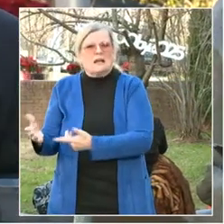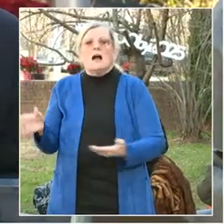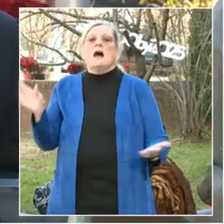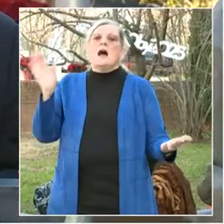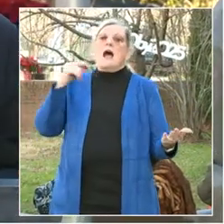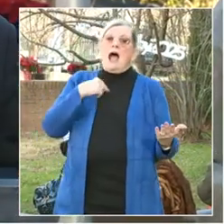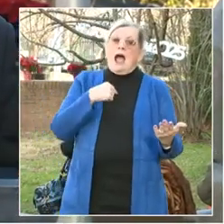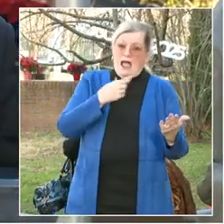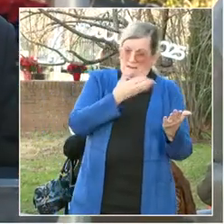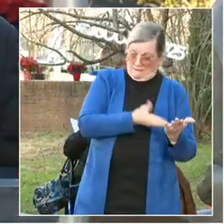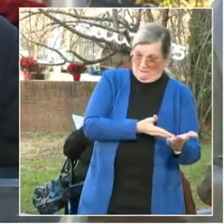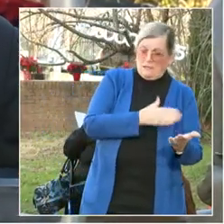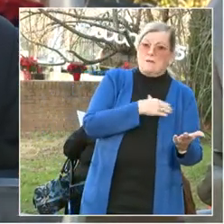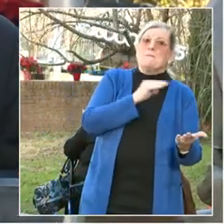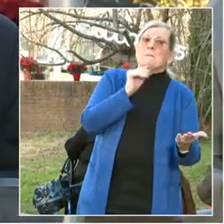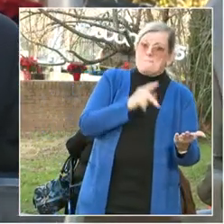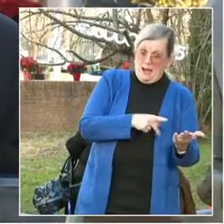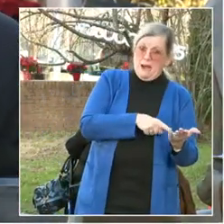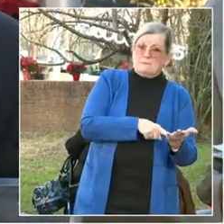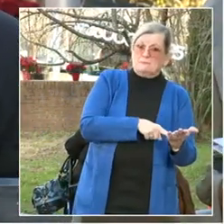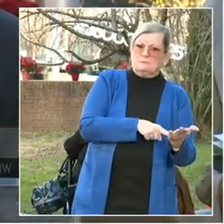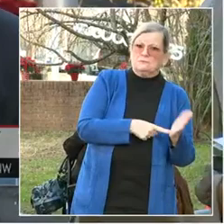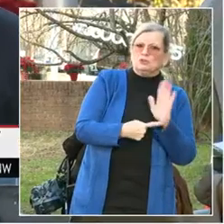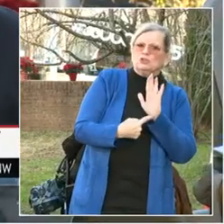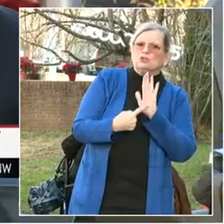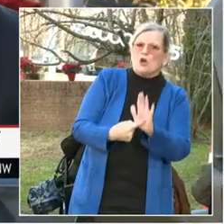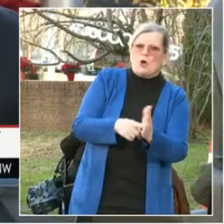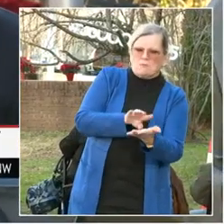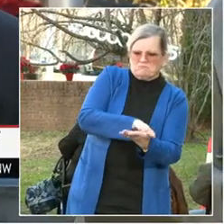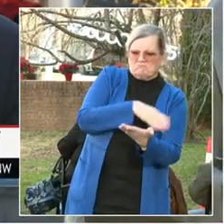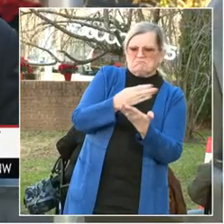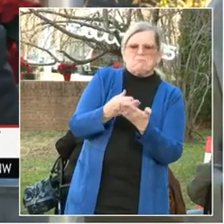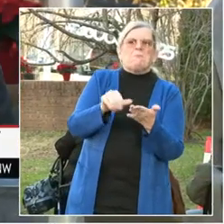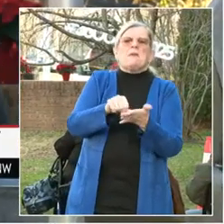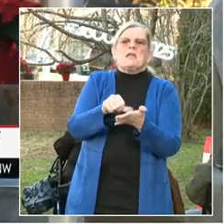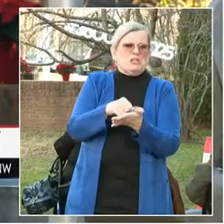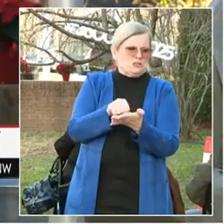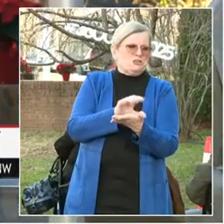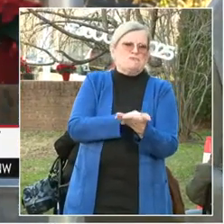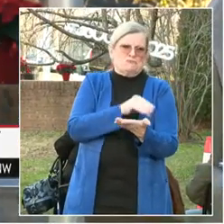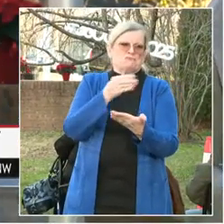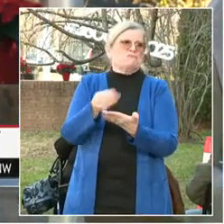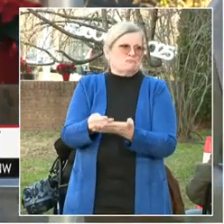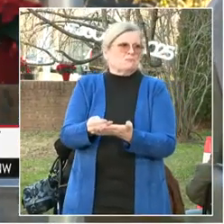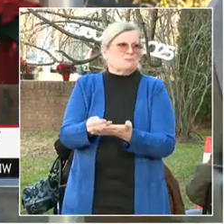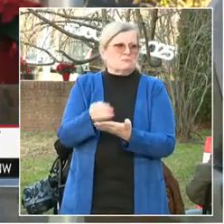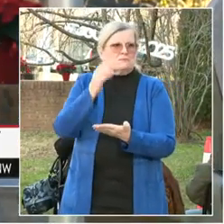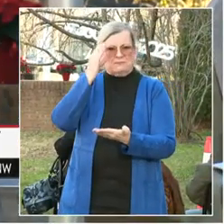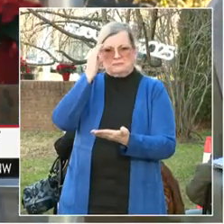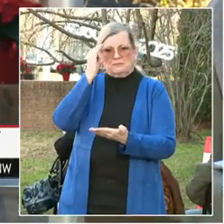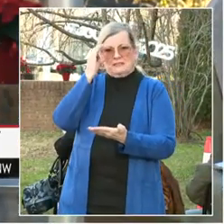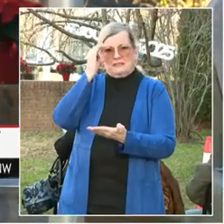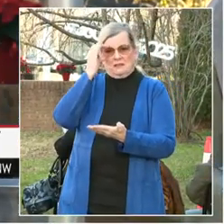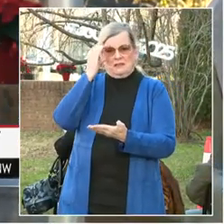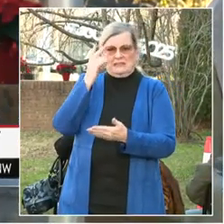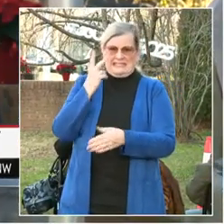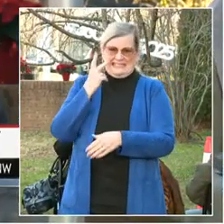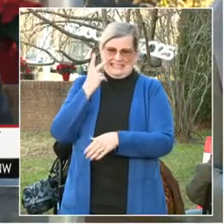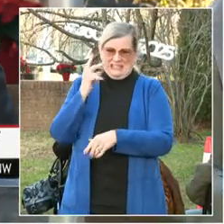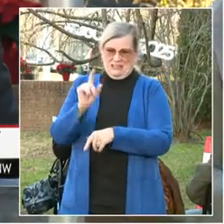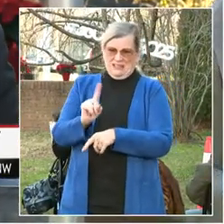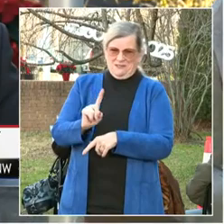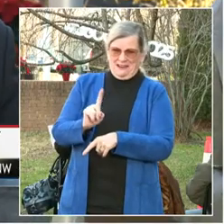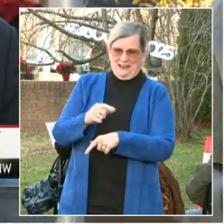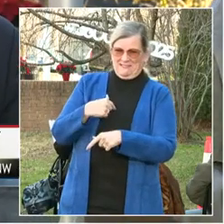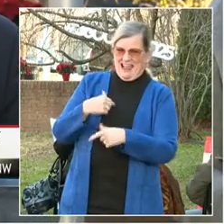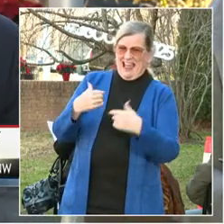participatory. If you go to page 8, and on page 8 you actually see some work that we did with Opportunity Insights at Harvard